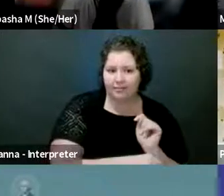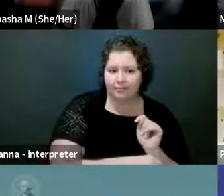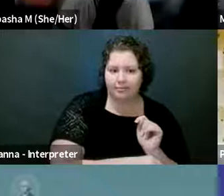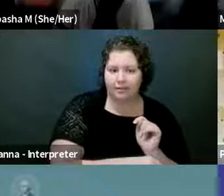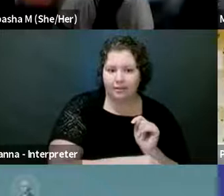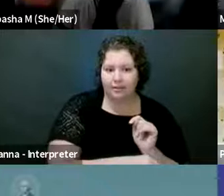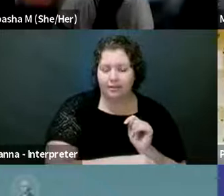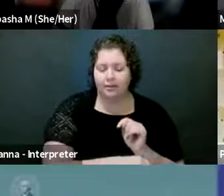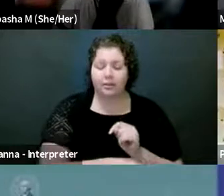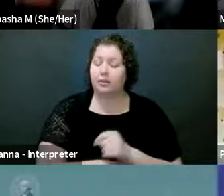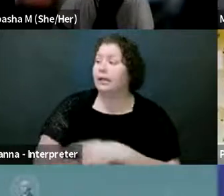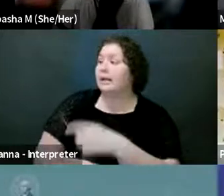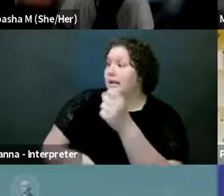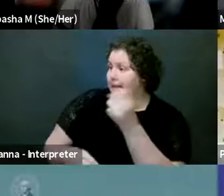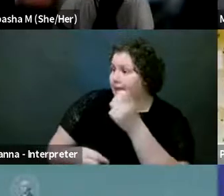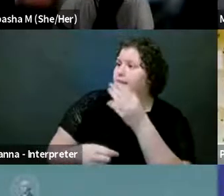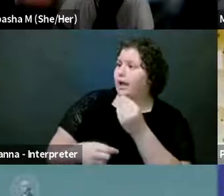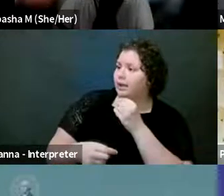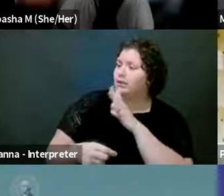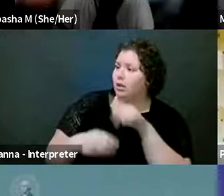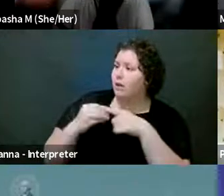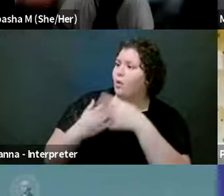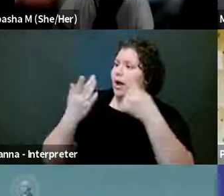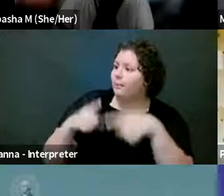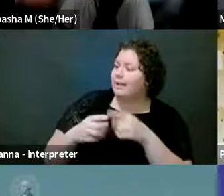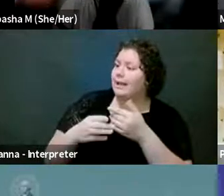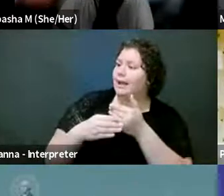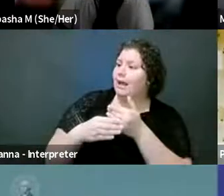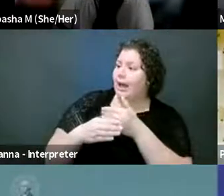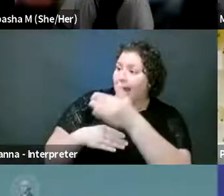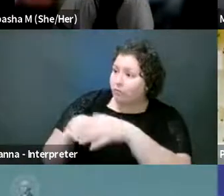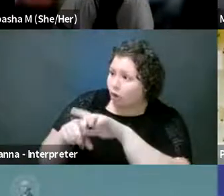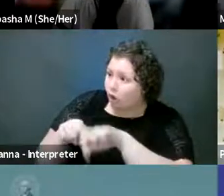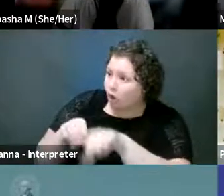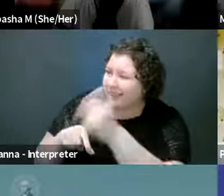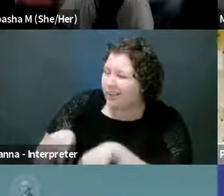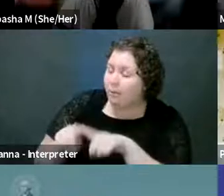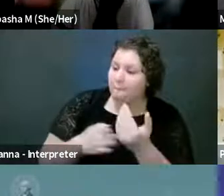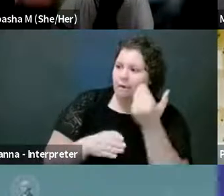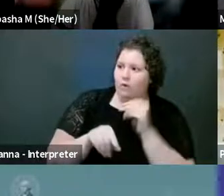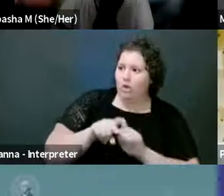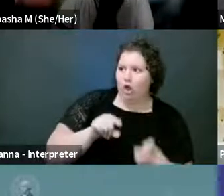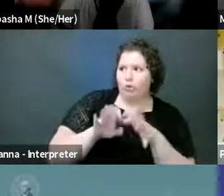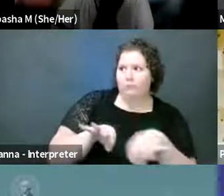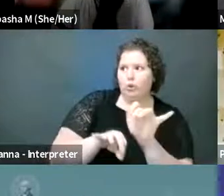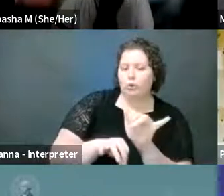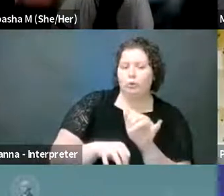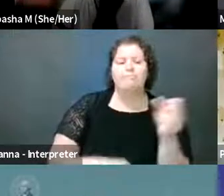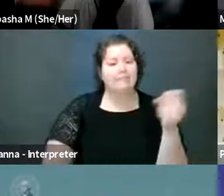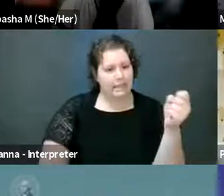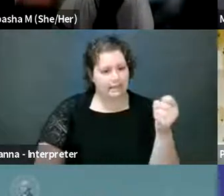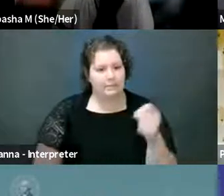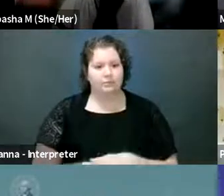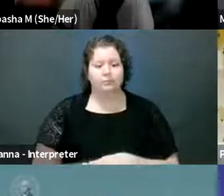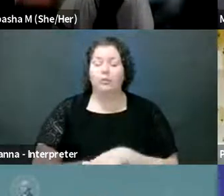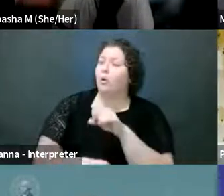happening before the call. Yeah, great point, Joan. Thank you. Okay, Michael's group.